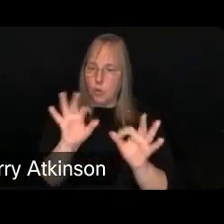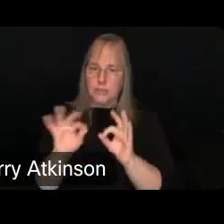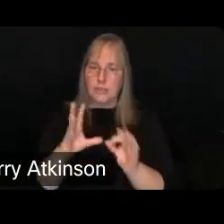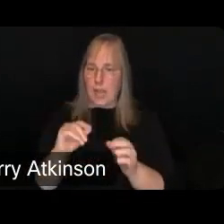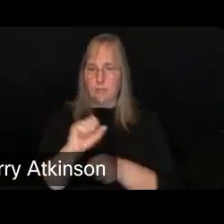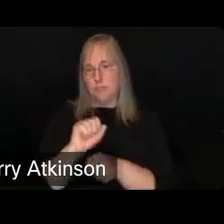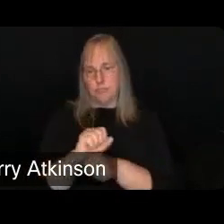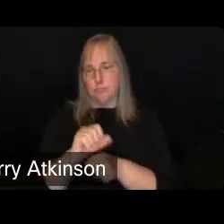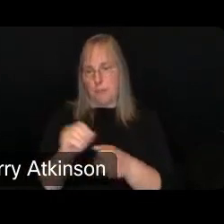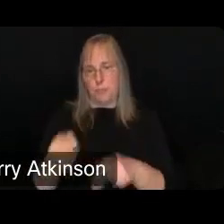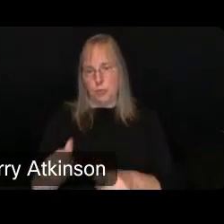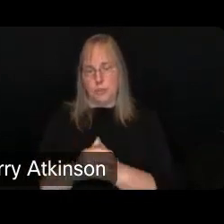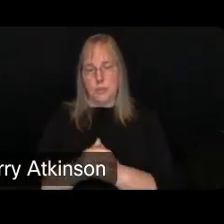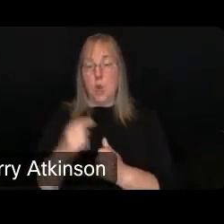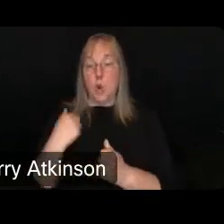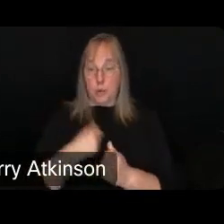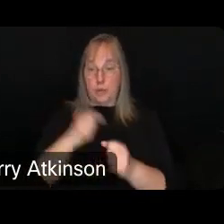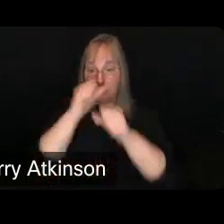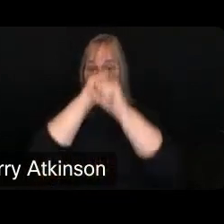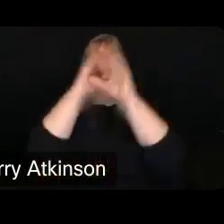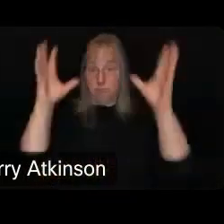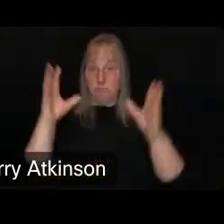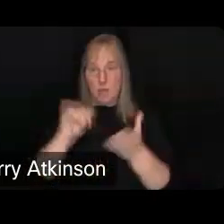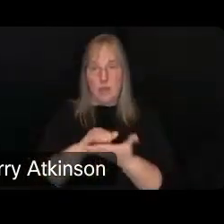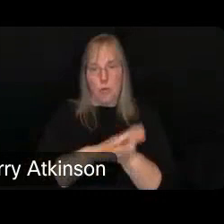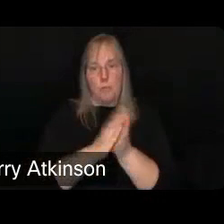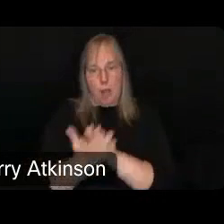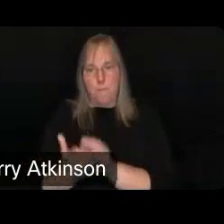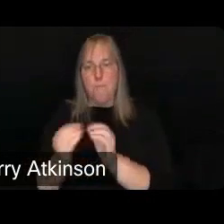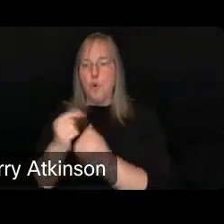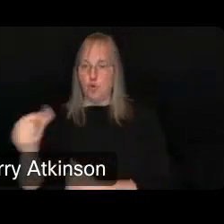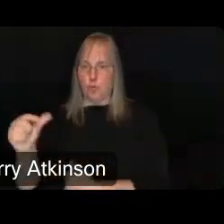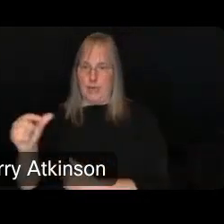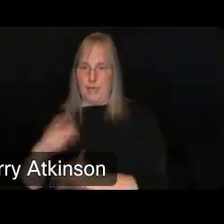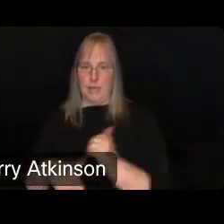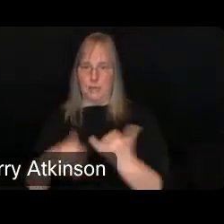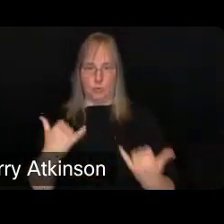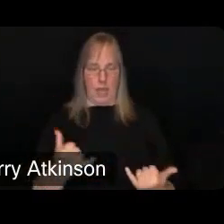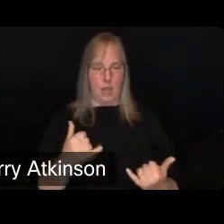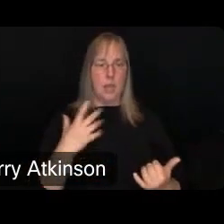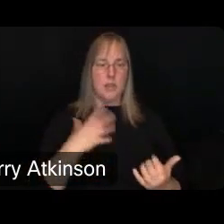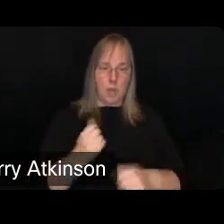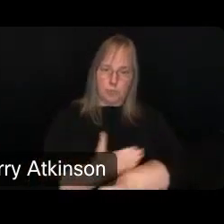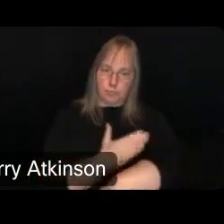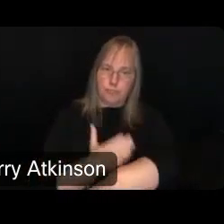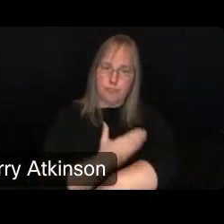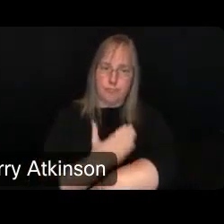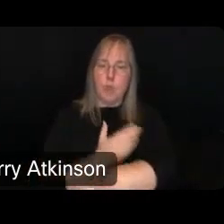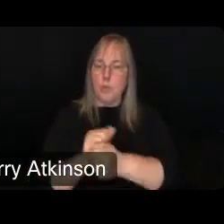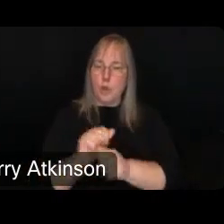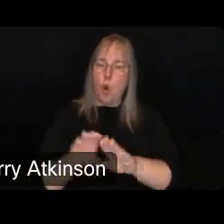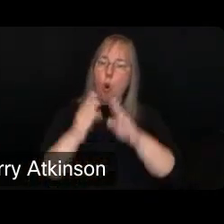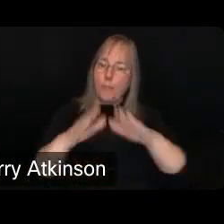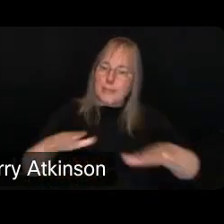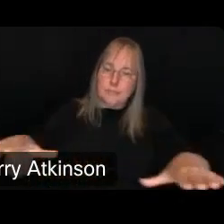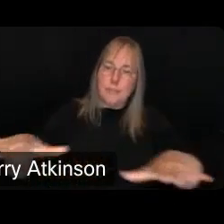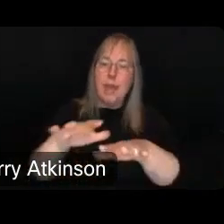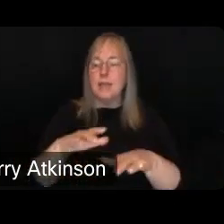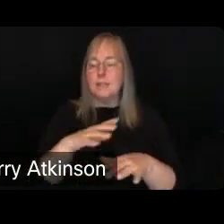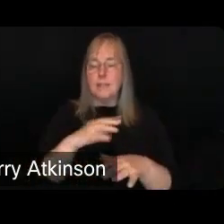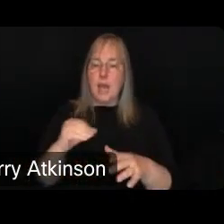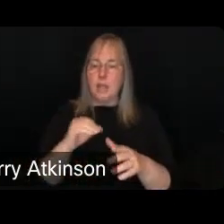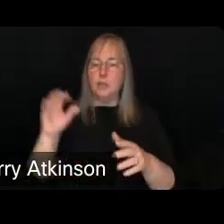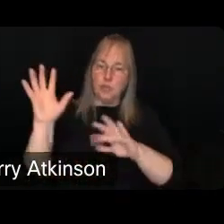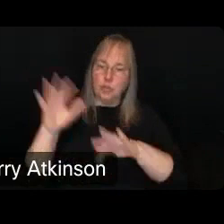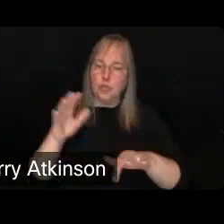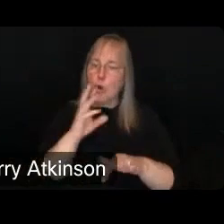these places to be greener than what they are today. They'll be redeveloped with open space and stormwater management, and there could be the potential